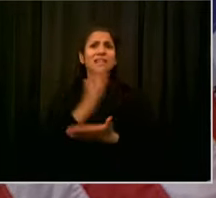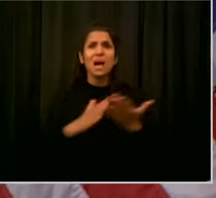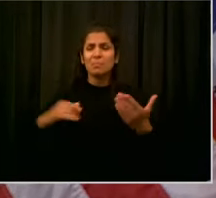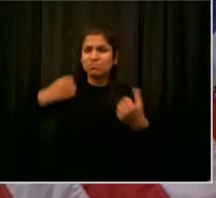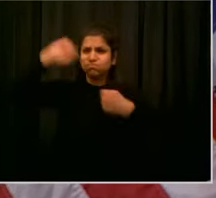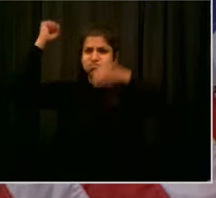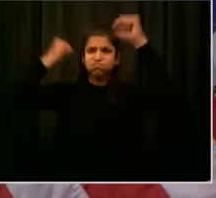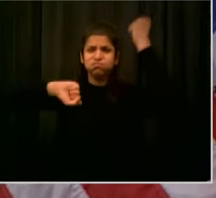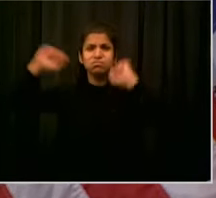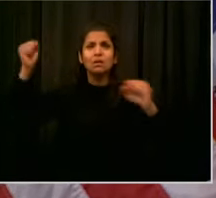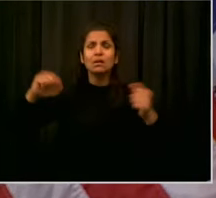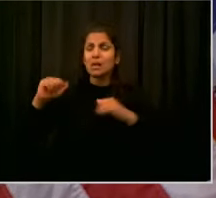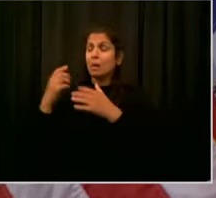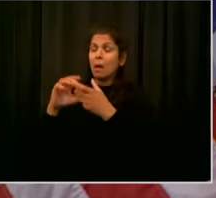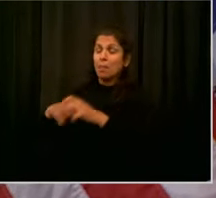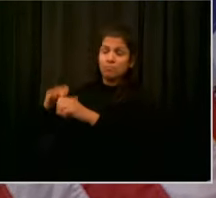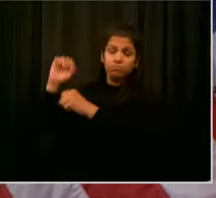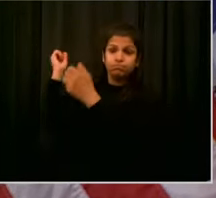phase. Construction,